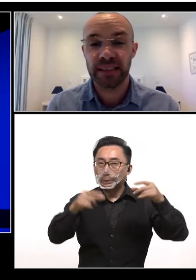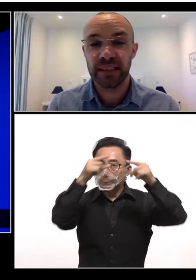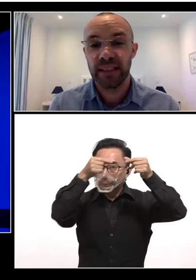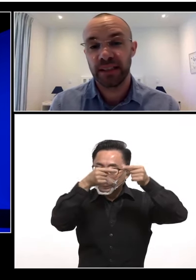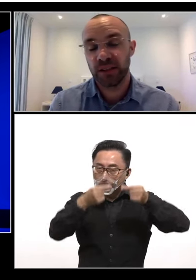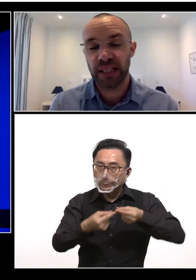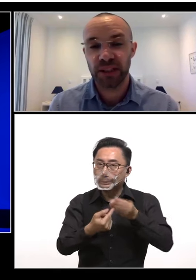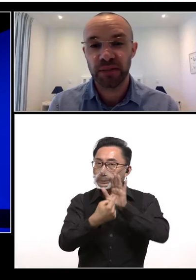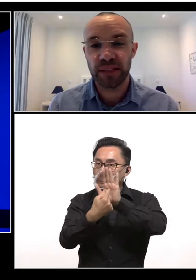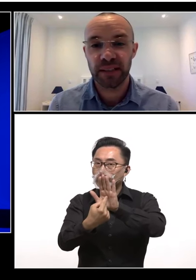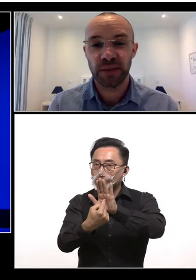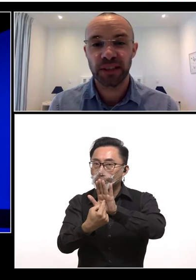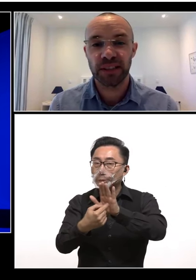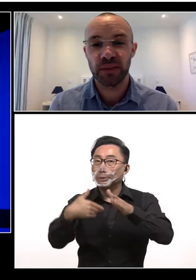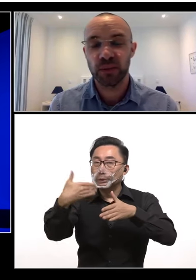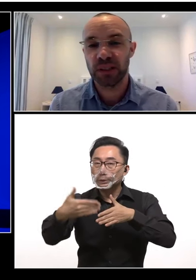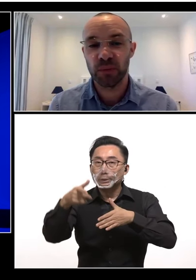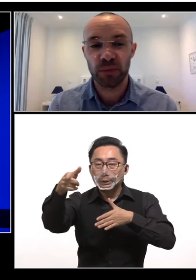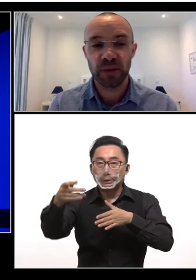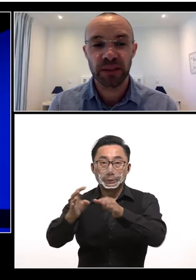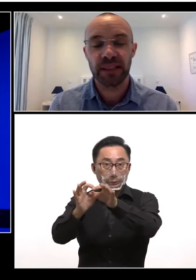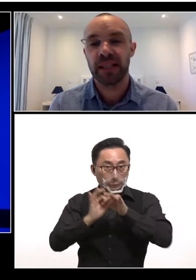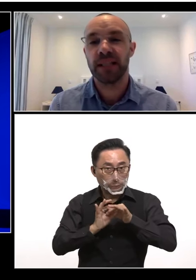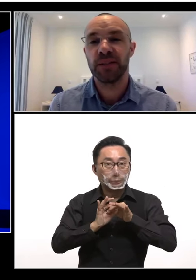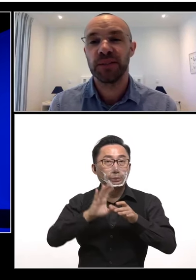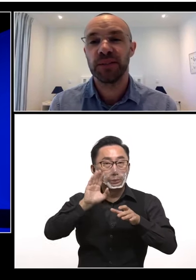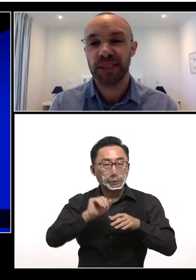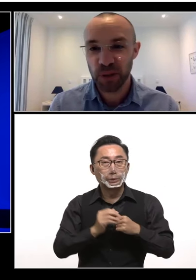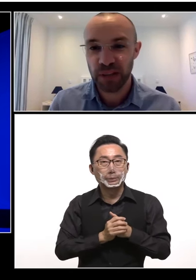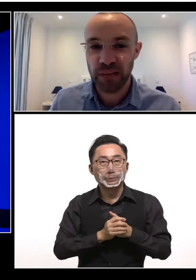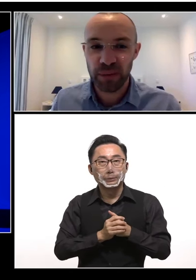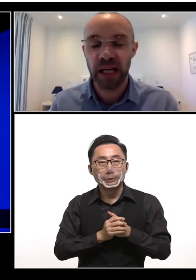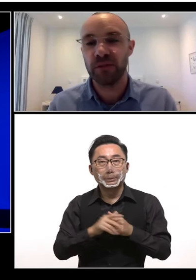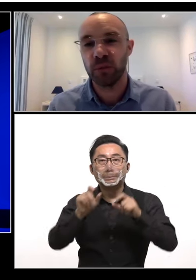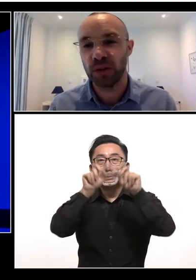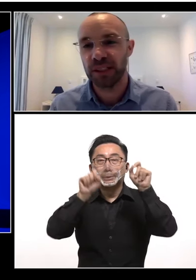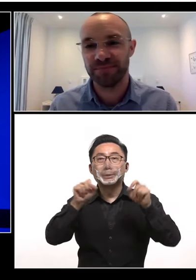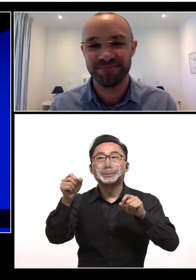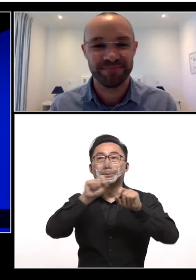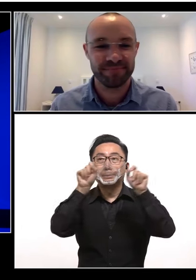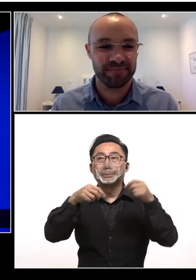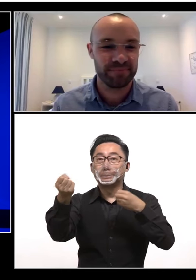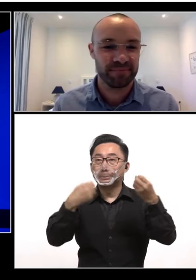chat, just in case you have any questions or want to know more about us. Thank you so much for having me and for watching.